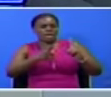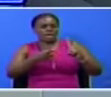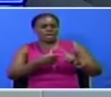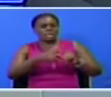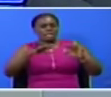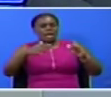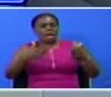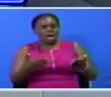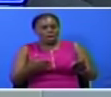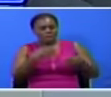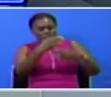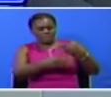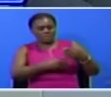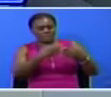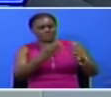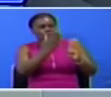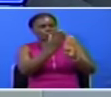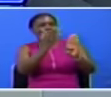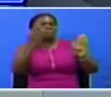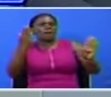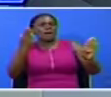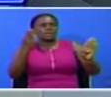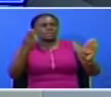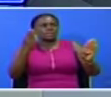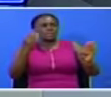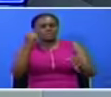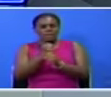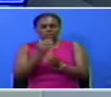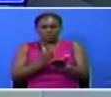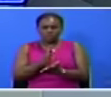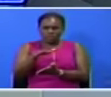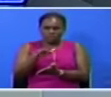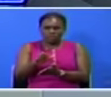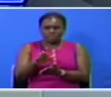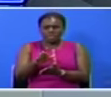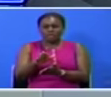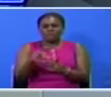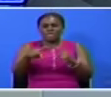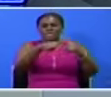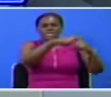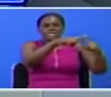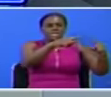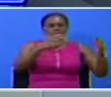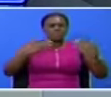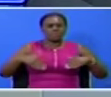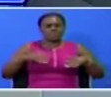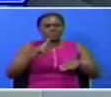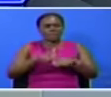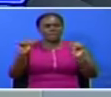and materials used in the bodies of PSVs to ensure they withstand the impact in case of a crash.